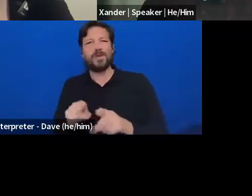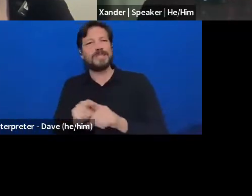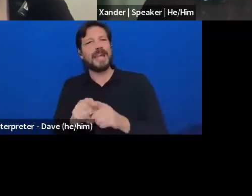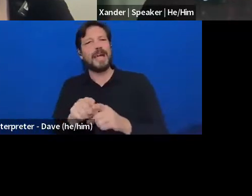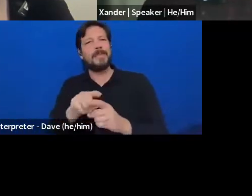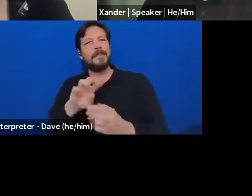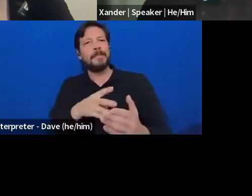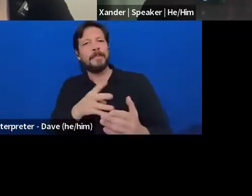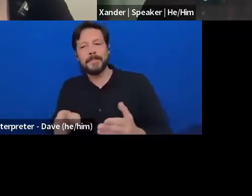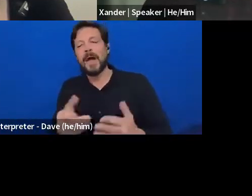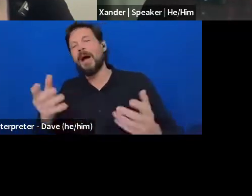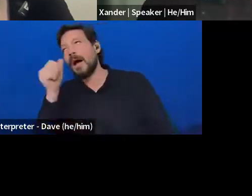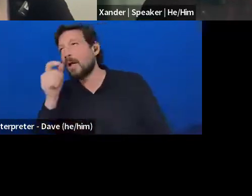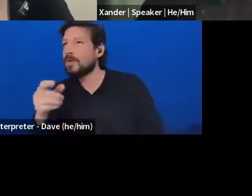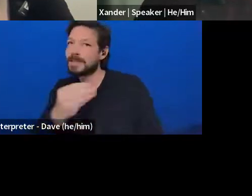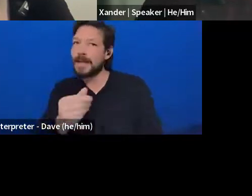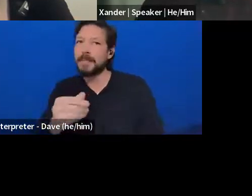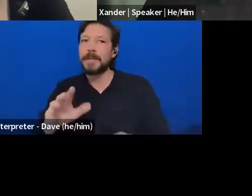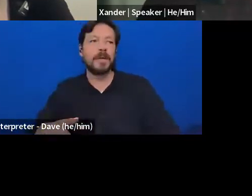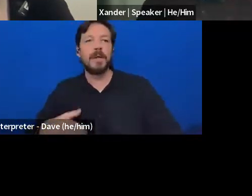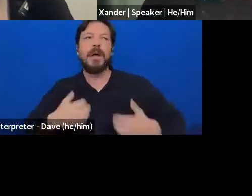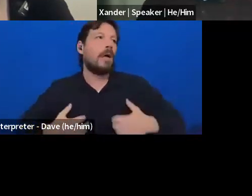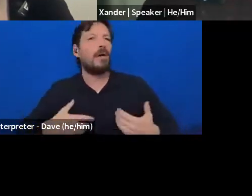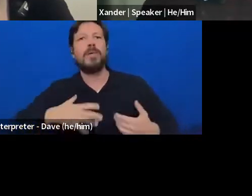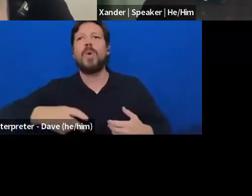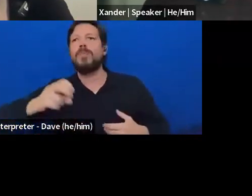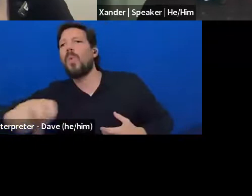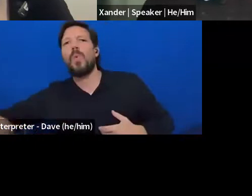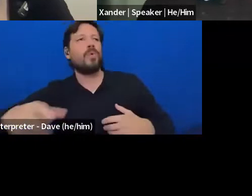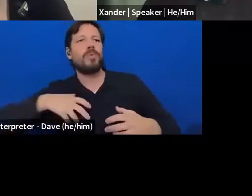being kids, some might complain being like, oh, can we move on now?